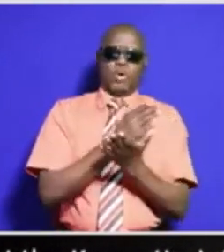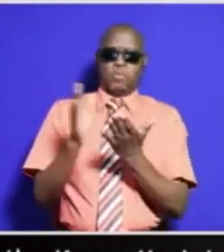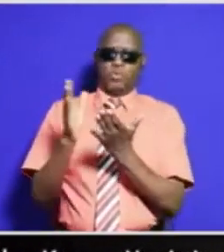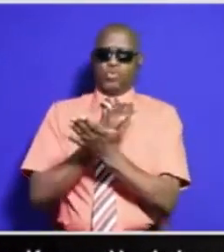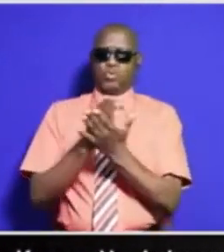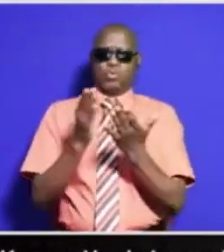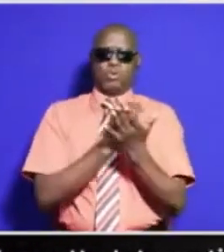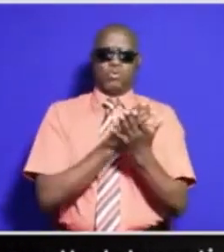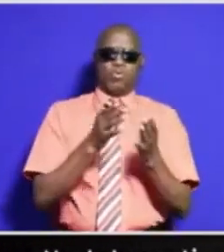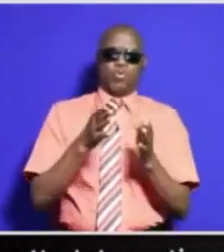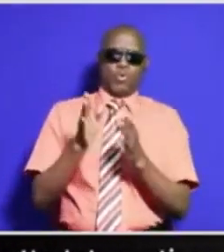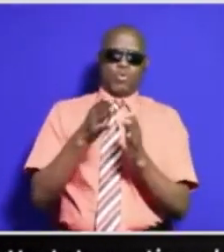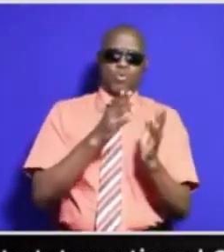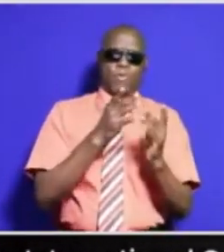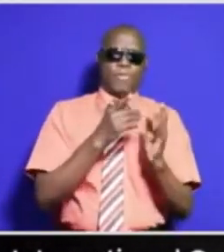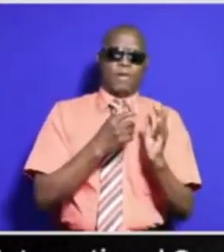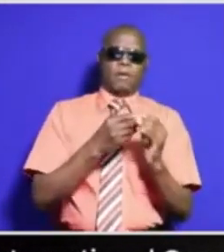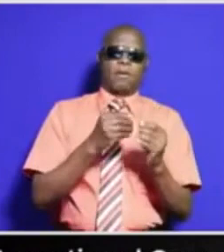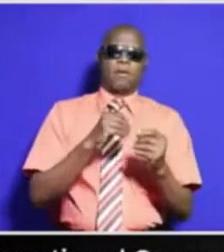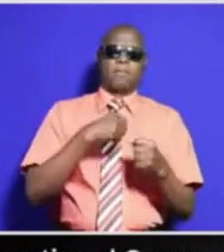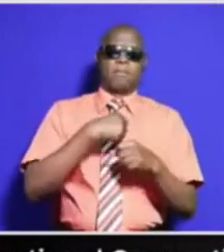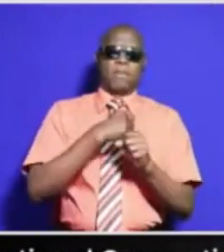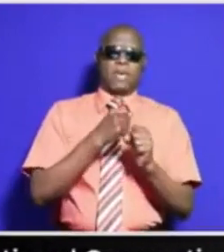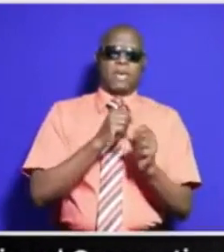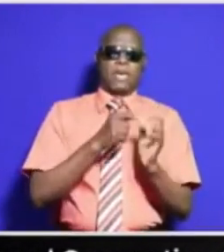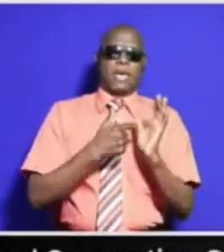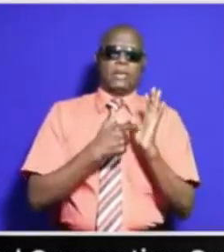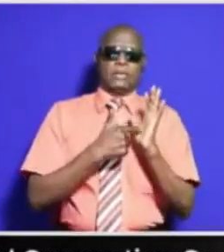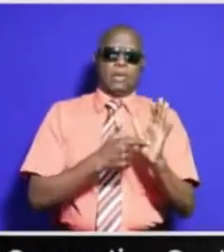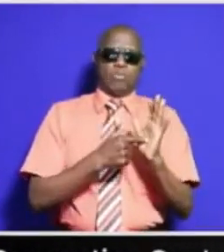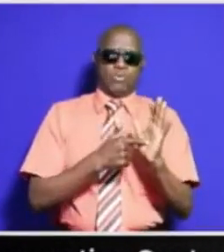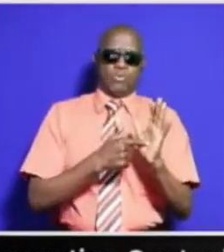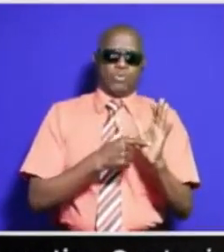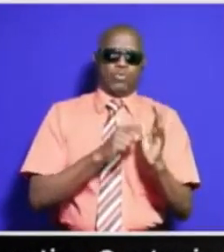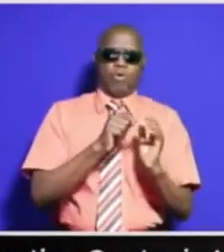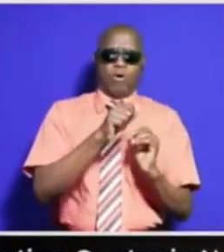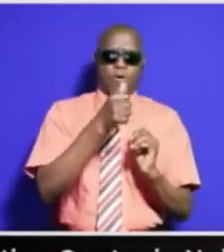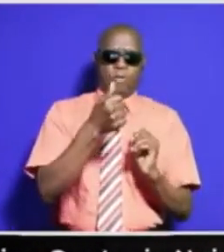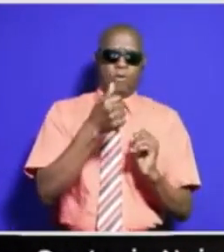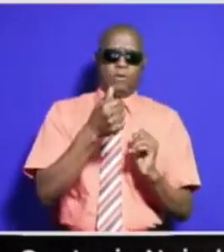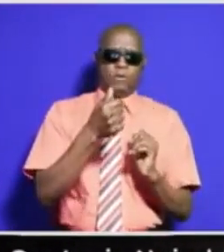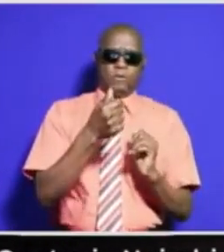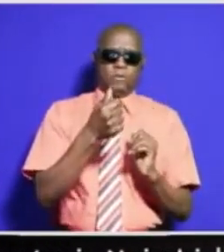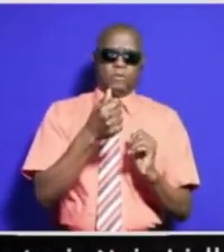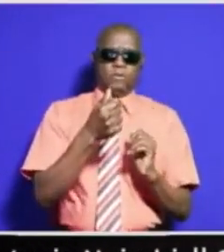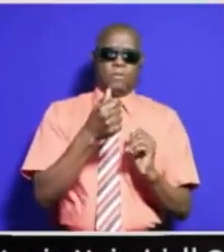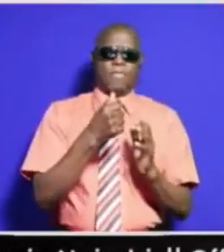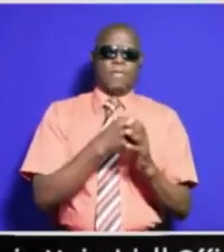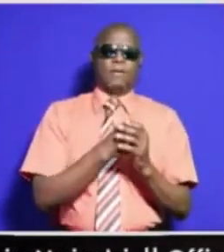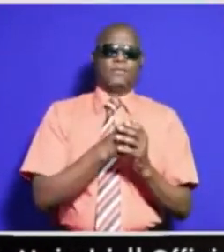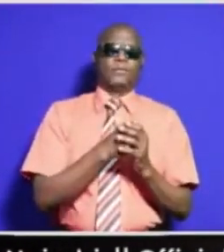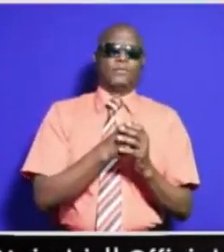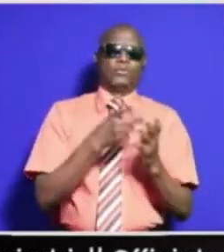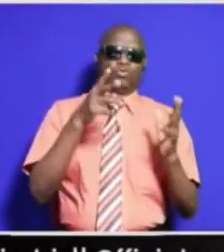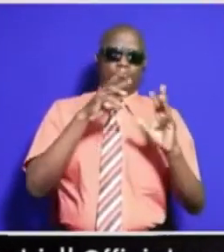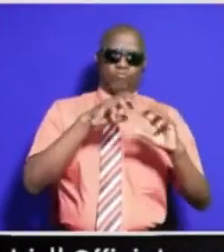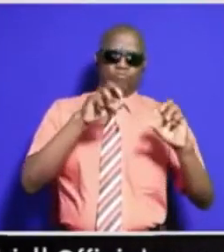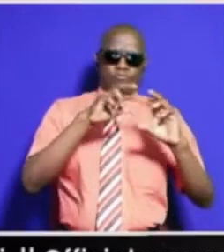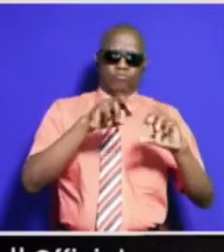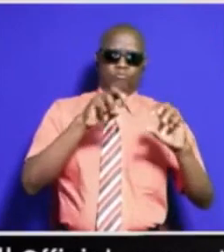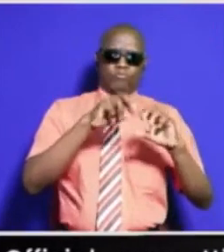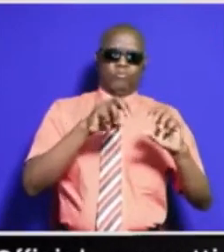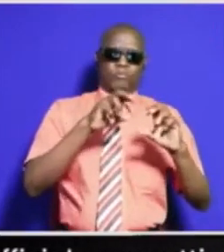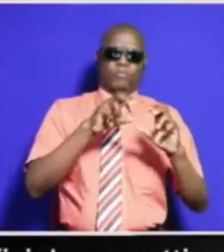them up as an example to the rest. Has also called on the foreign missions to support efforts to carry out empirical studies on the